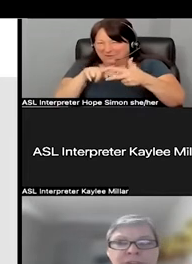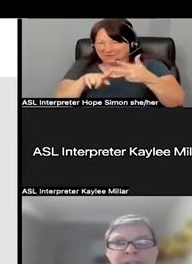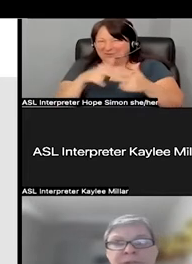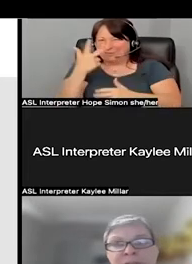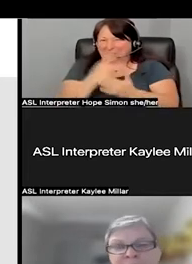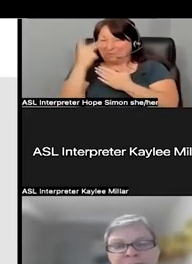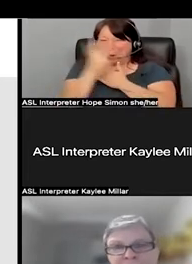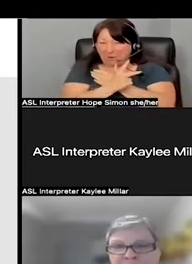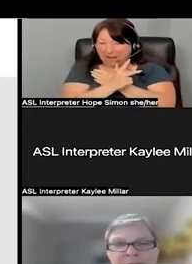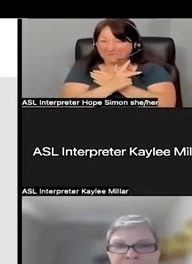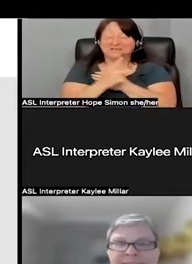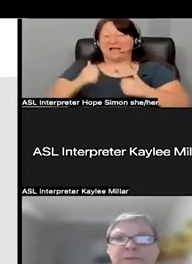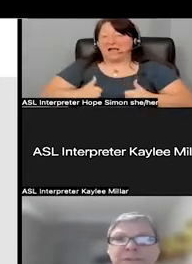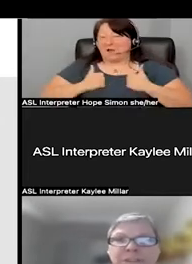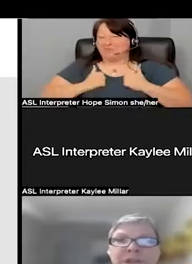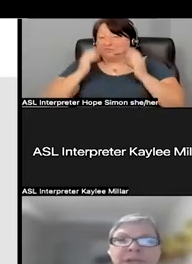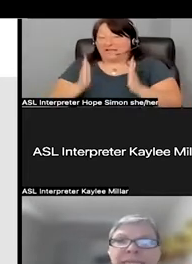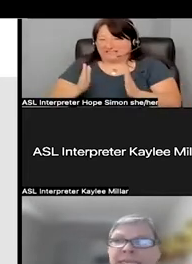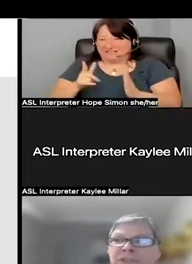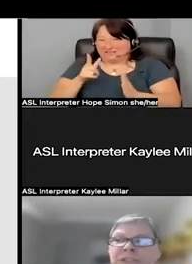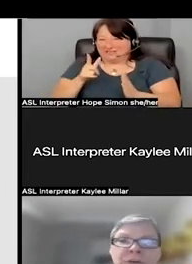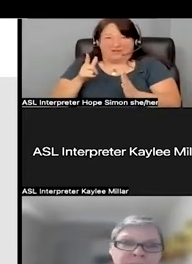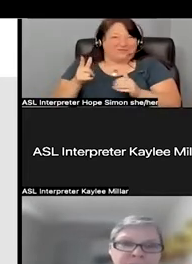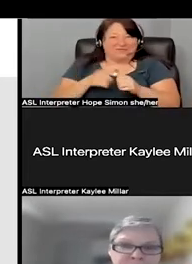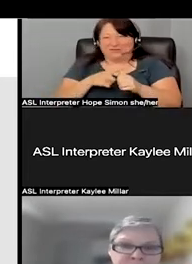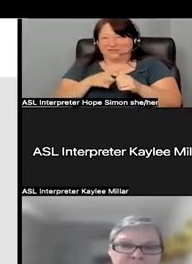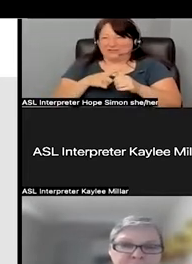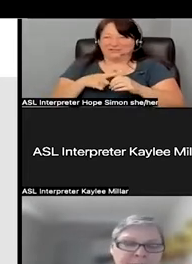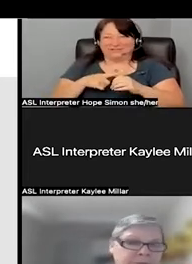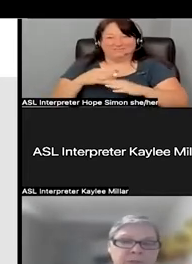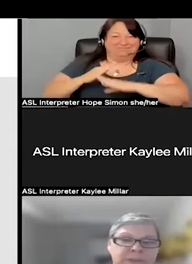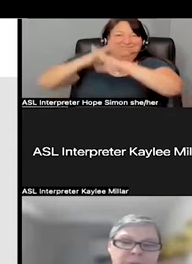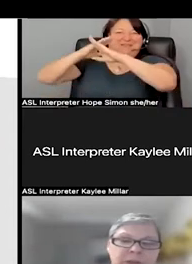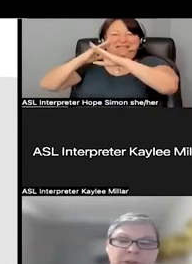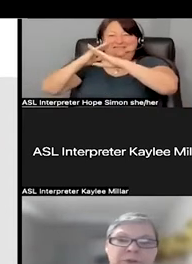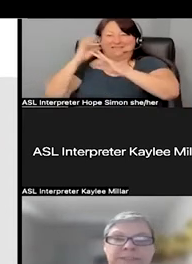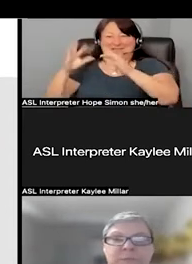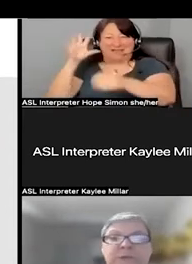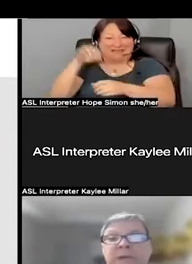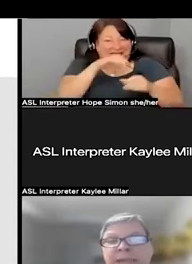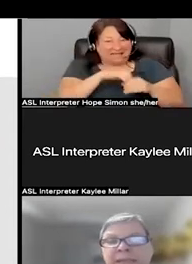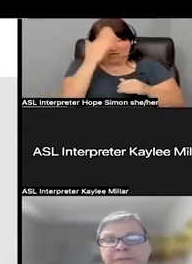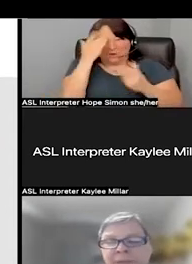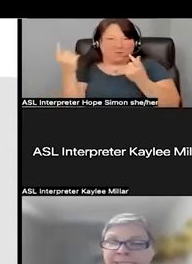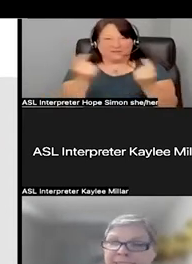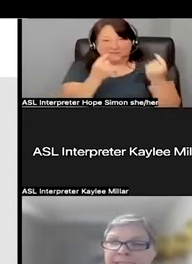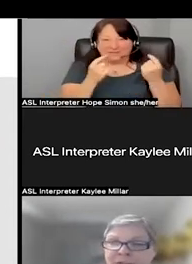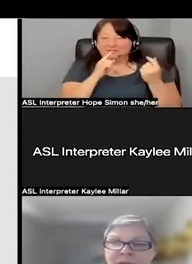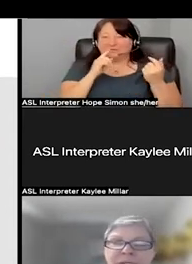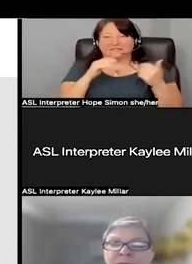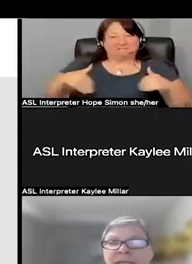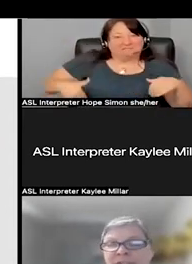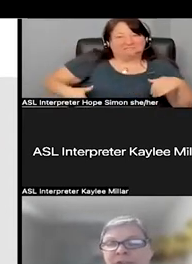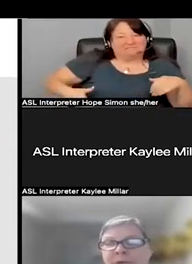first line of defense for themselves. If they're engaged and know what to do, of course, I think we all know it's somewhat organic following a